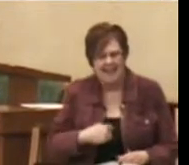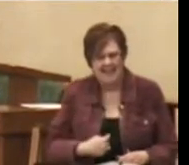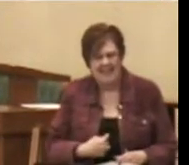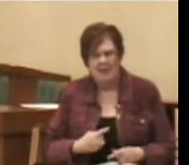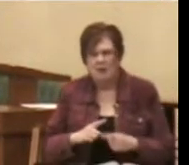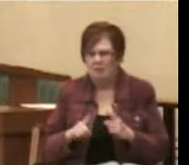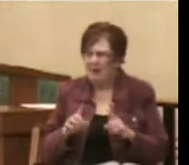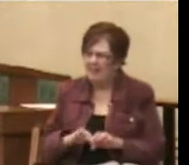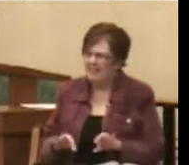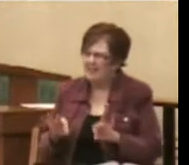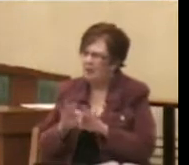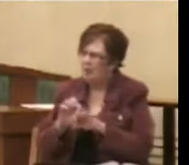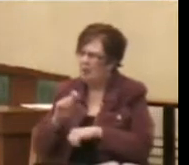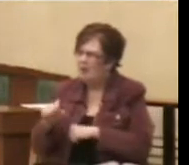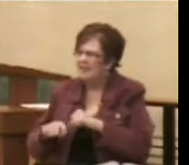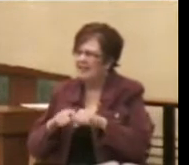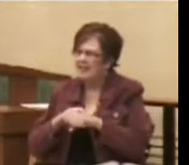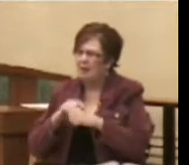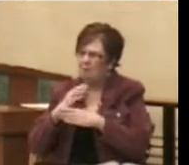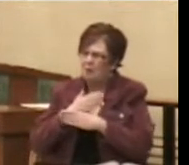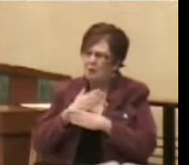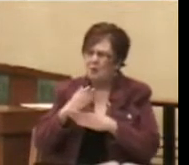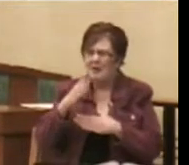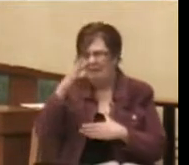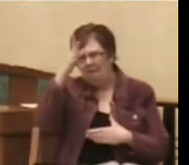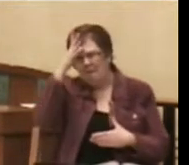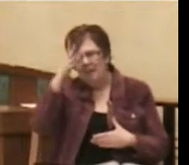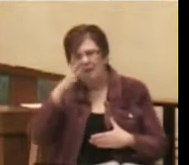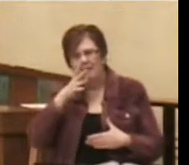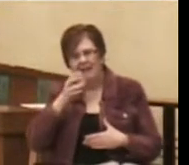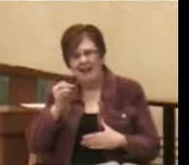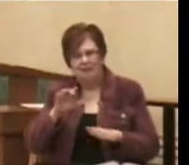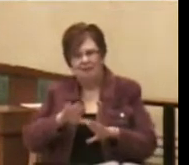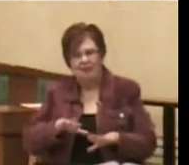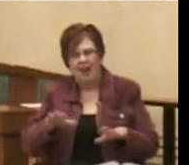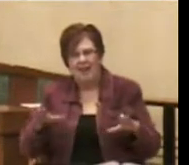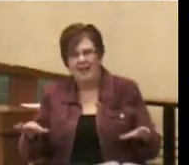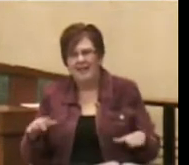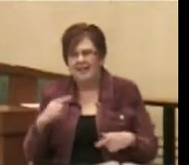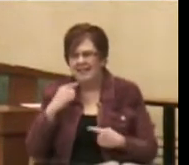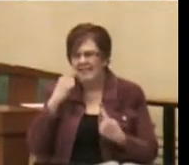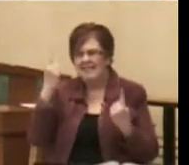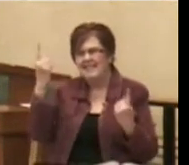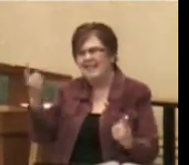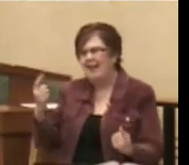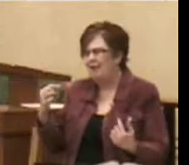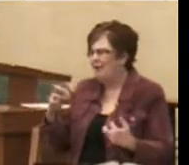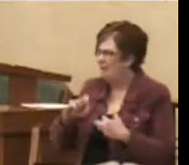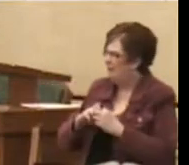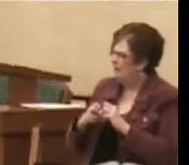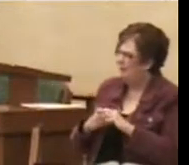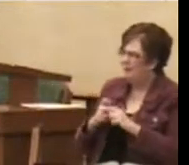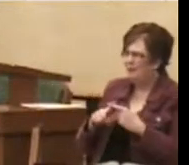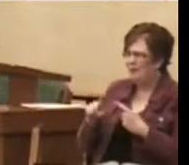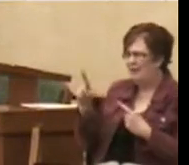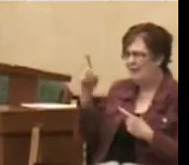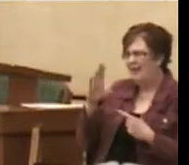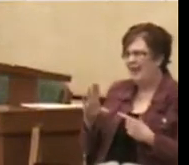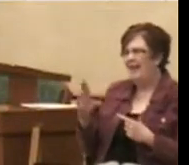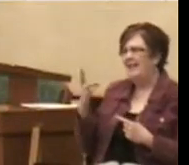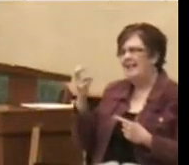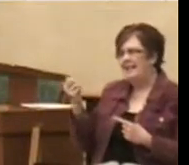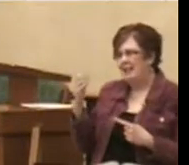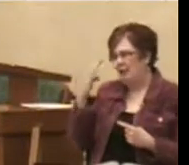is an important time between that parent and child. Tell your sorrows to God. He